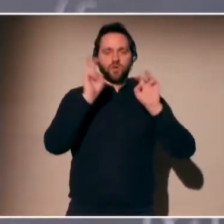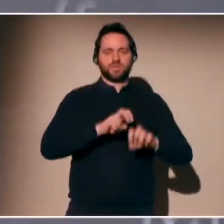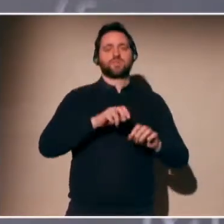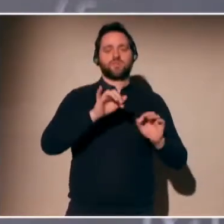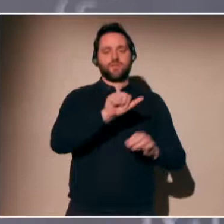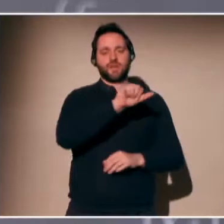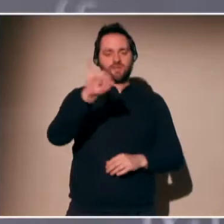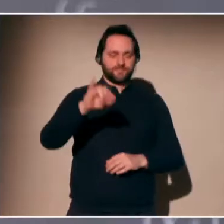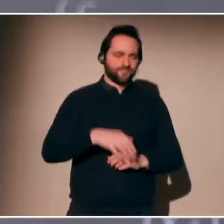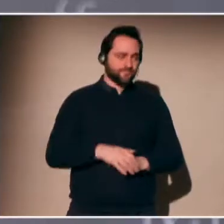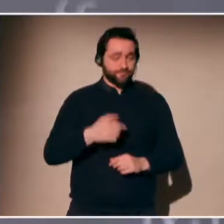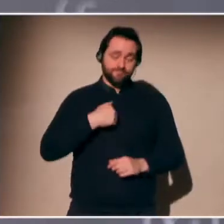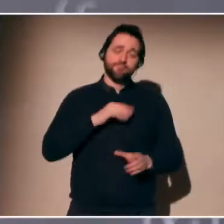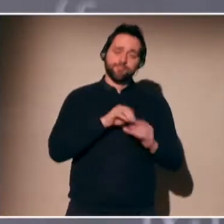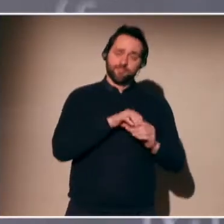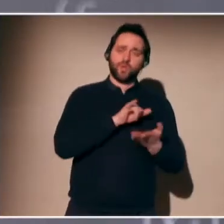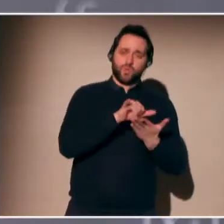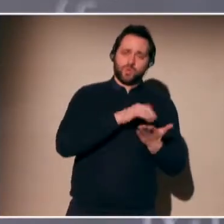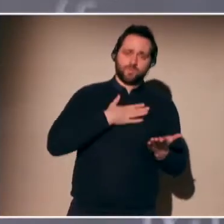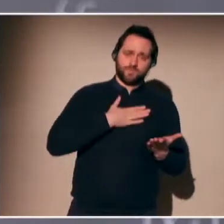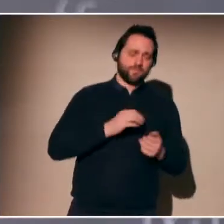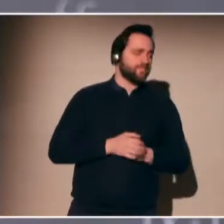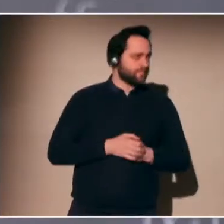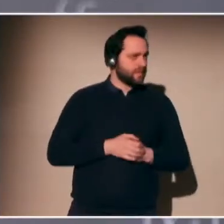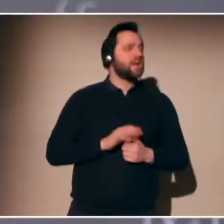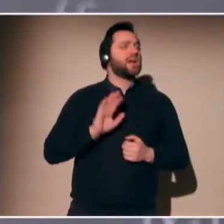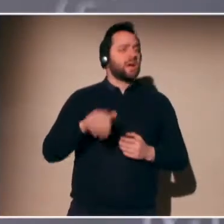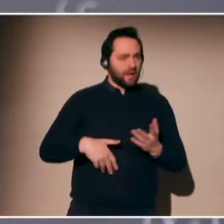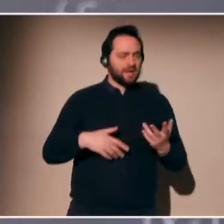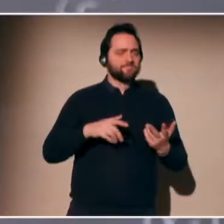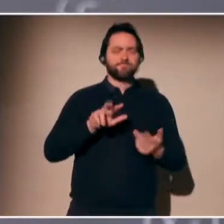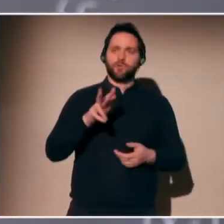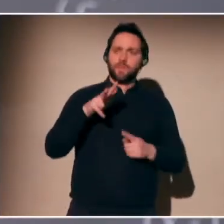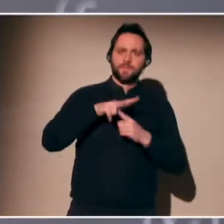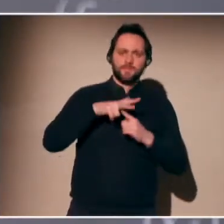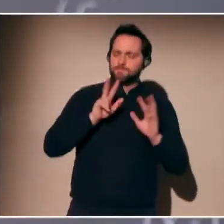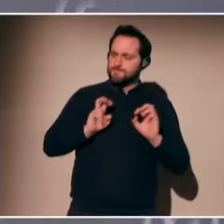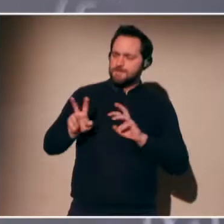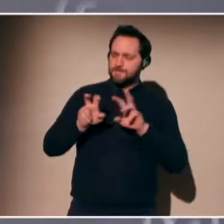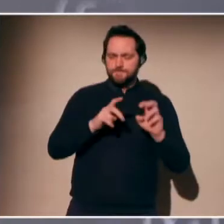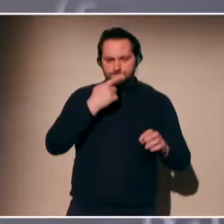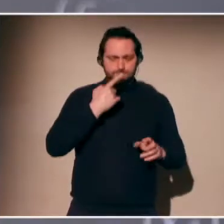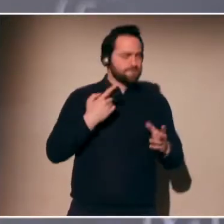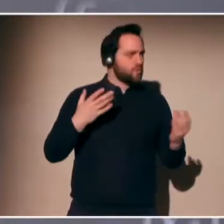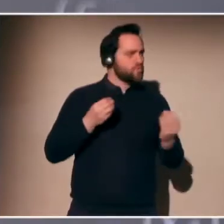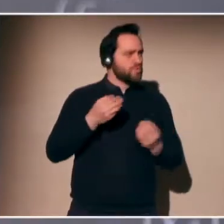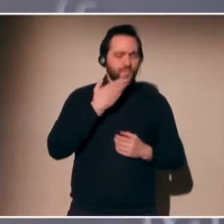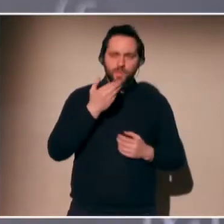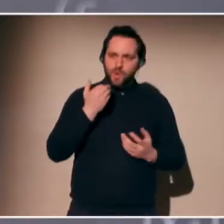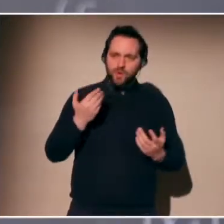I am. And then the next step was to find places where we had this similar kind of